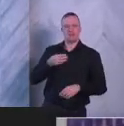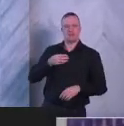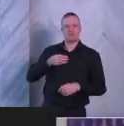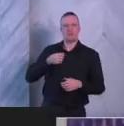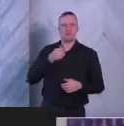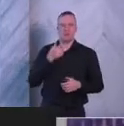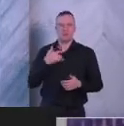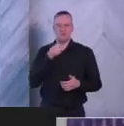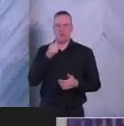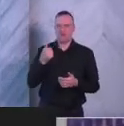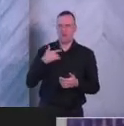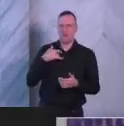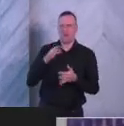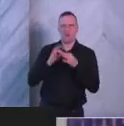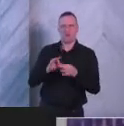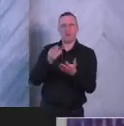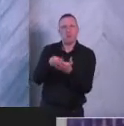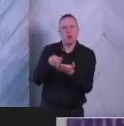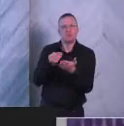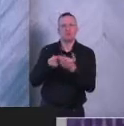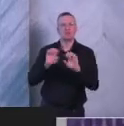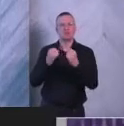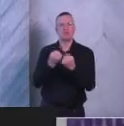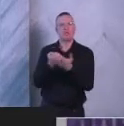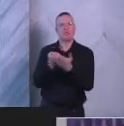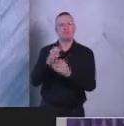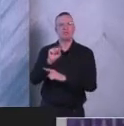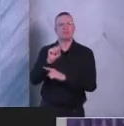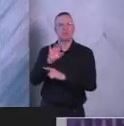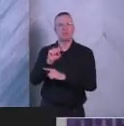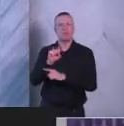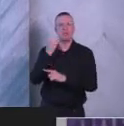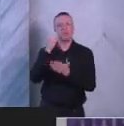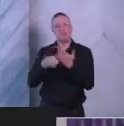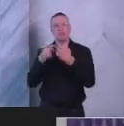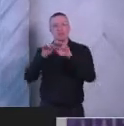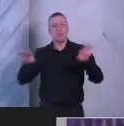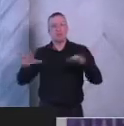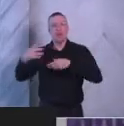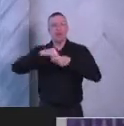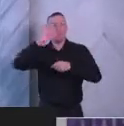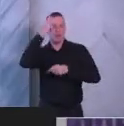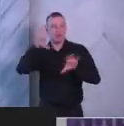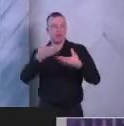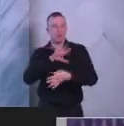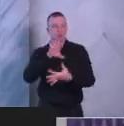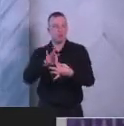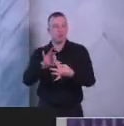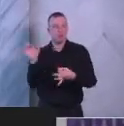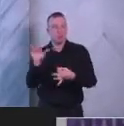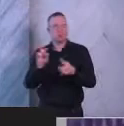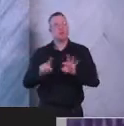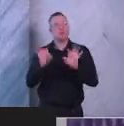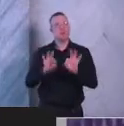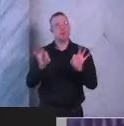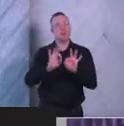socioeconomic status. I mean, we can add into the list that's been growing about being diverse. We can add political affiliation in there, but we need to move